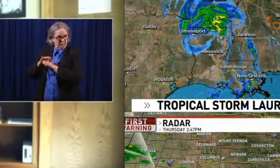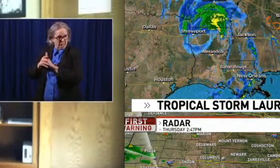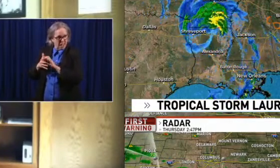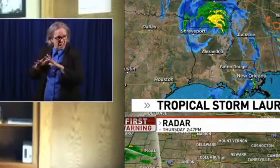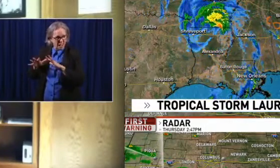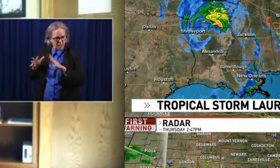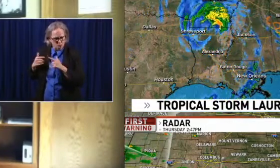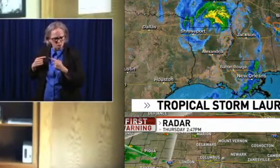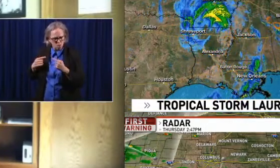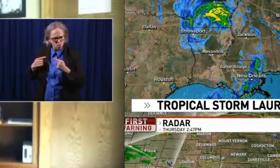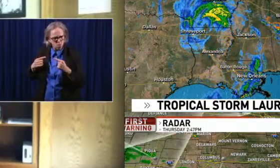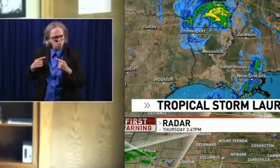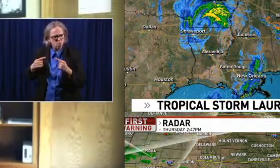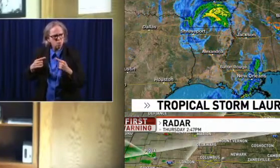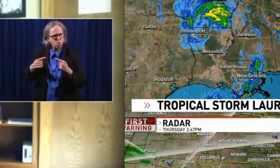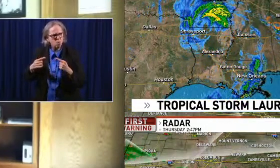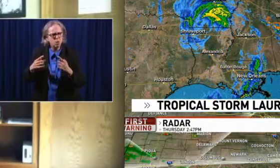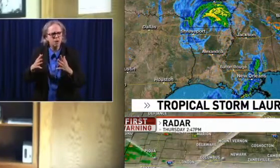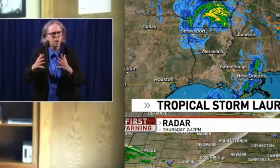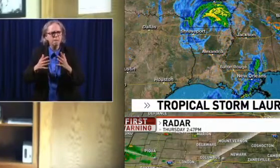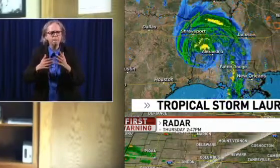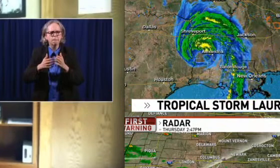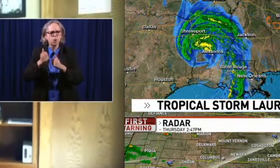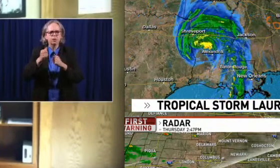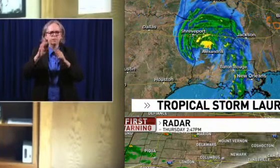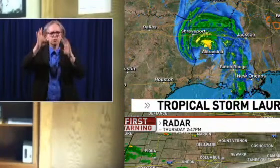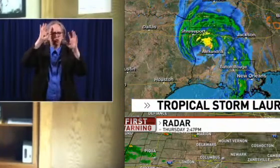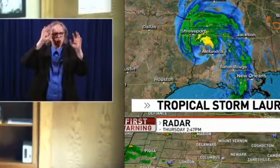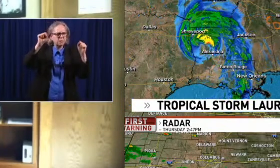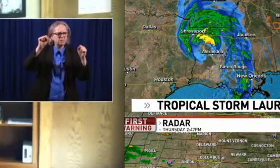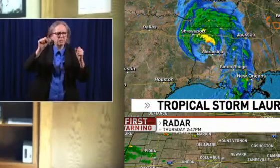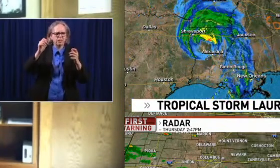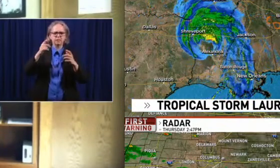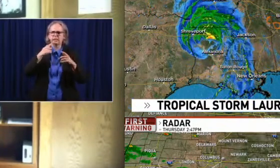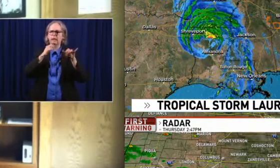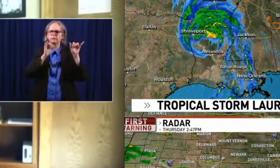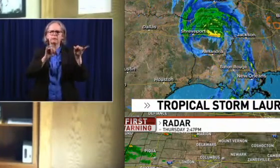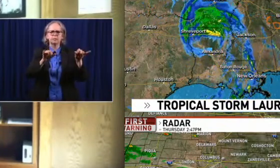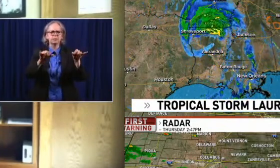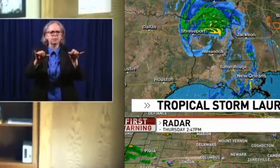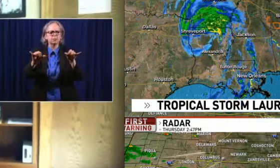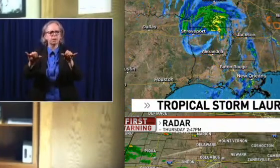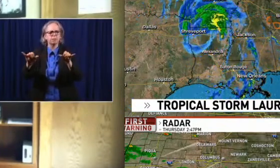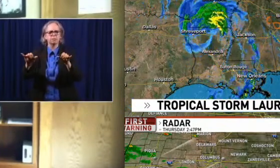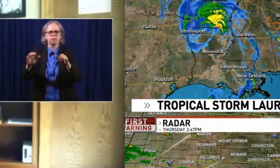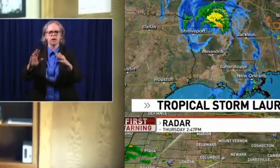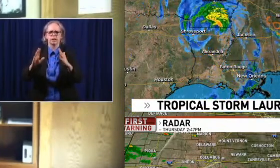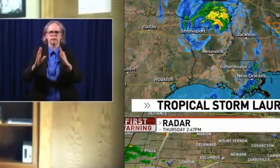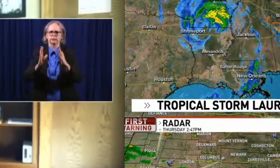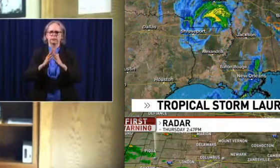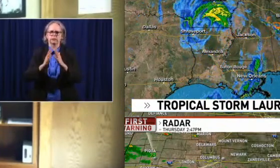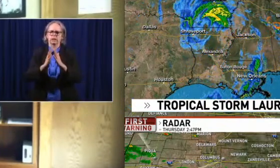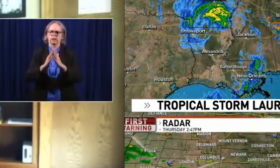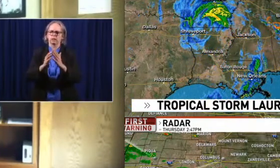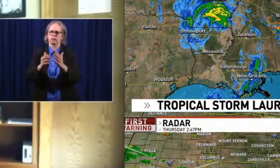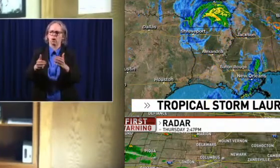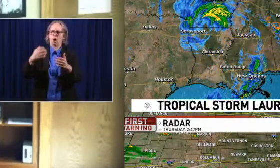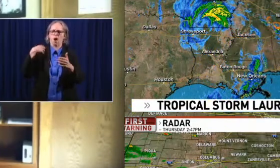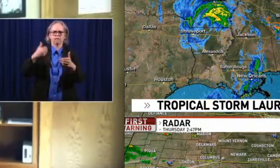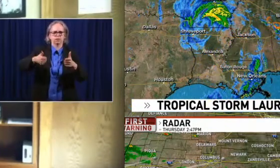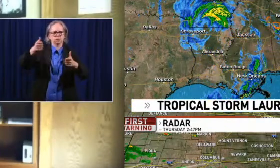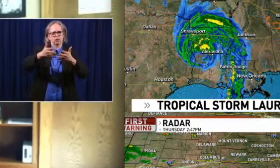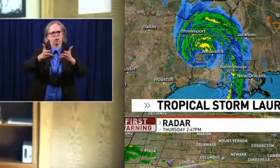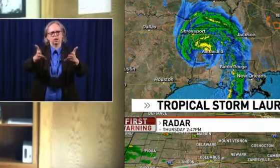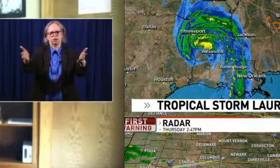that thanks to our city and local officials, most especially our city and local and county